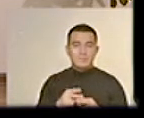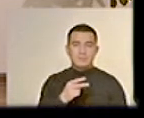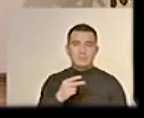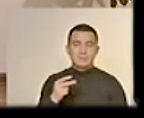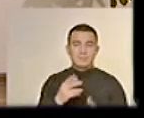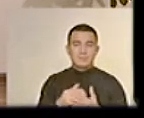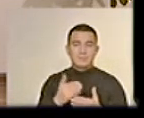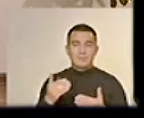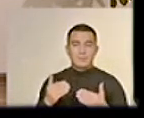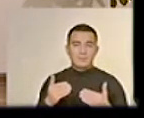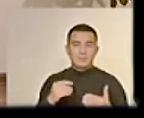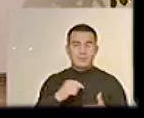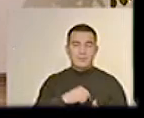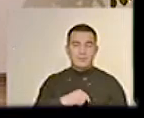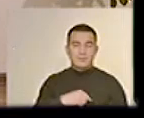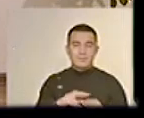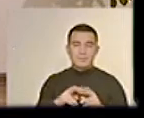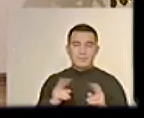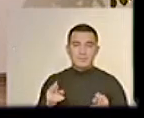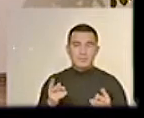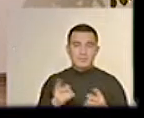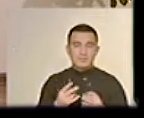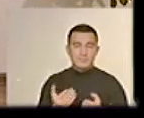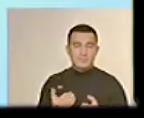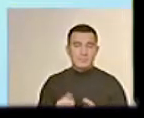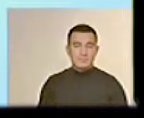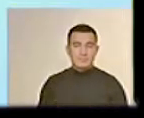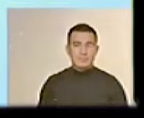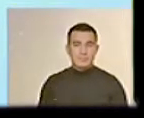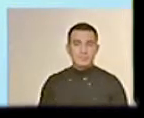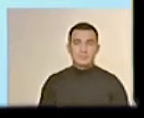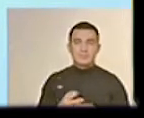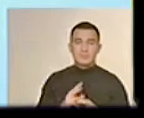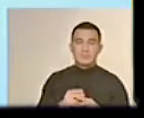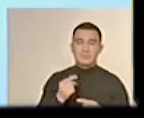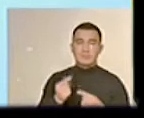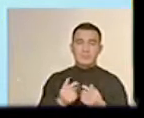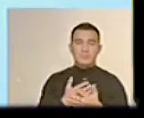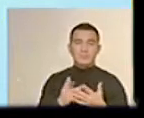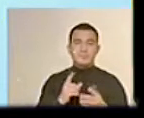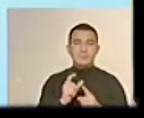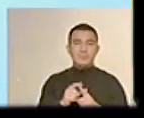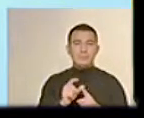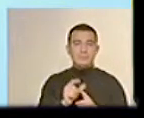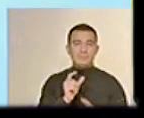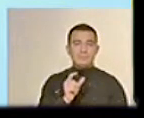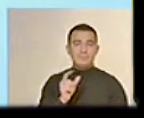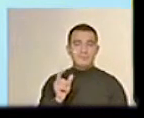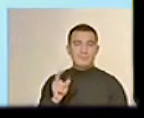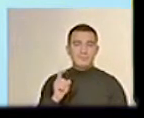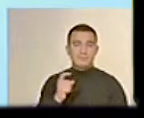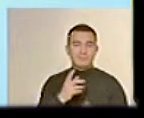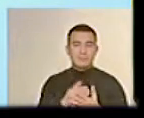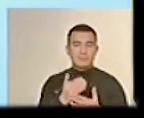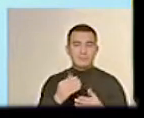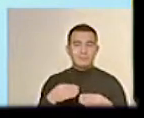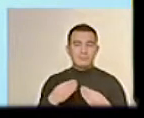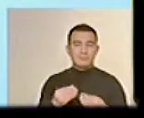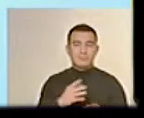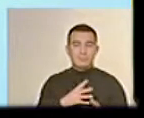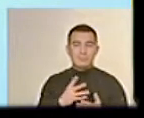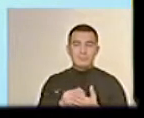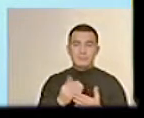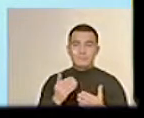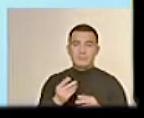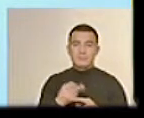olishimiz lozim ekan. Dastlab bizga reaksiyadan oldingi mahsulotlar berilgan, undan keyingi mahsulotlarni esa biz